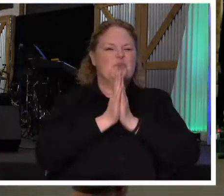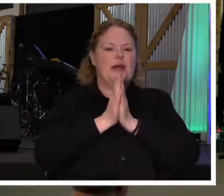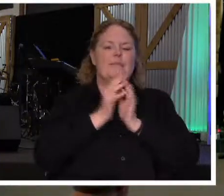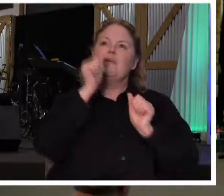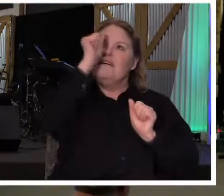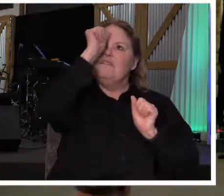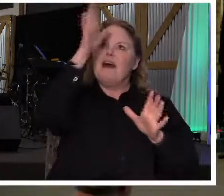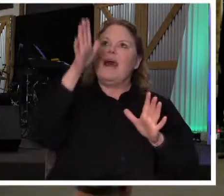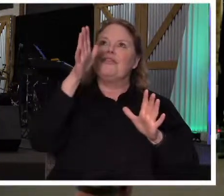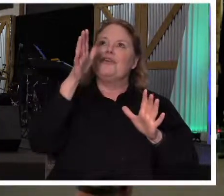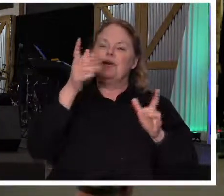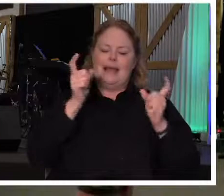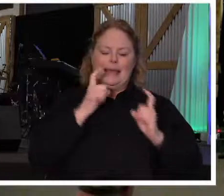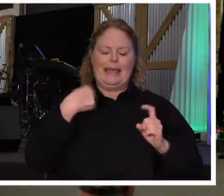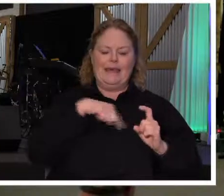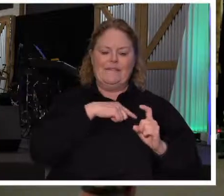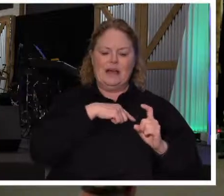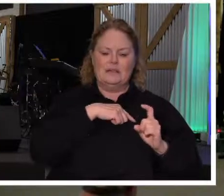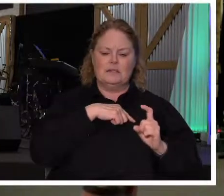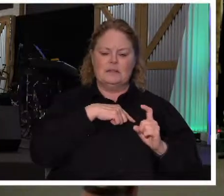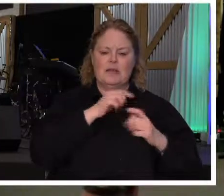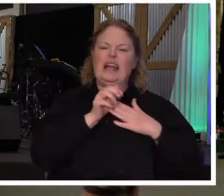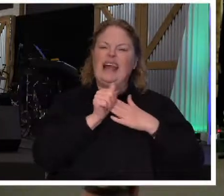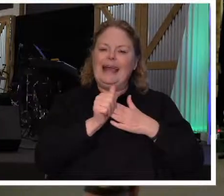now that you would grant to us guidance,